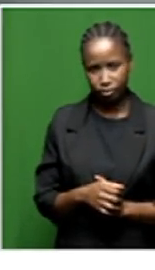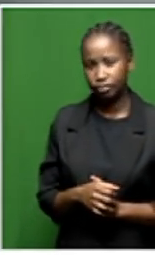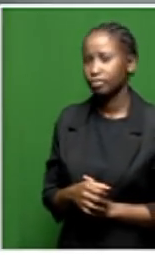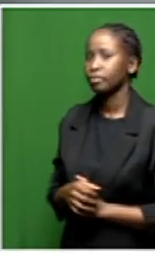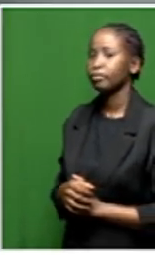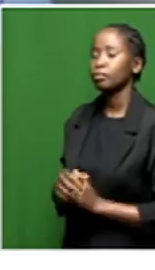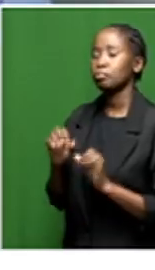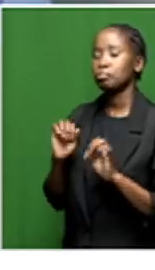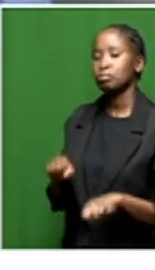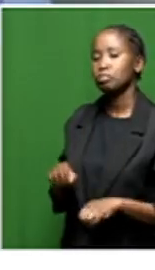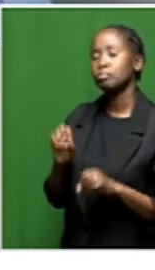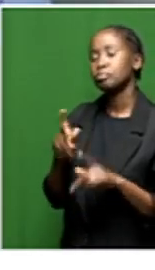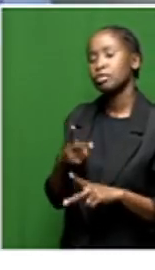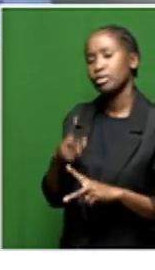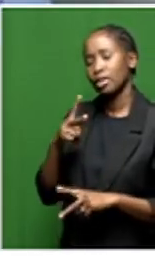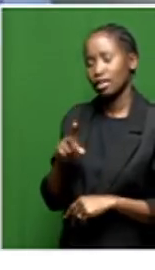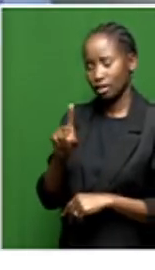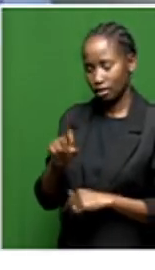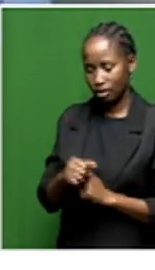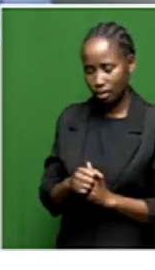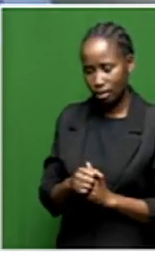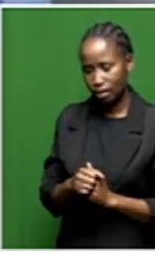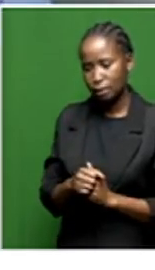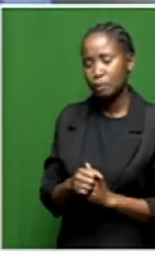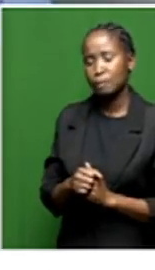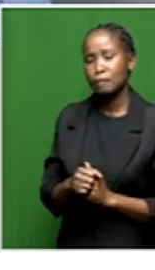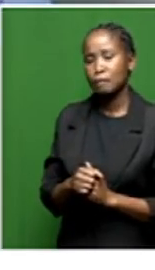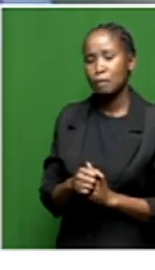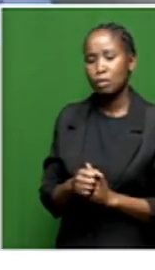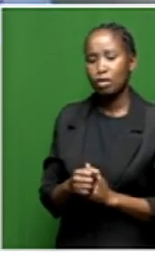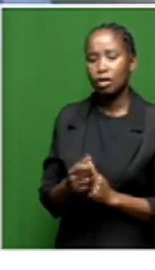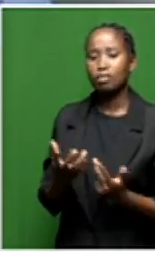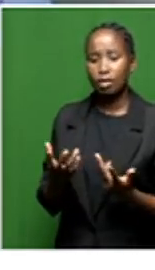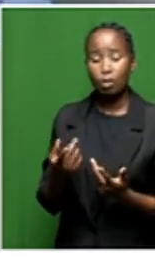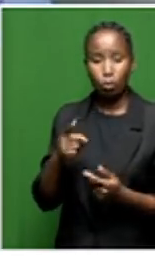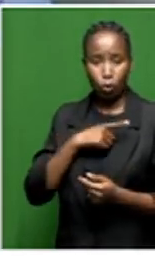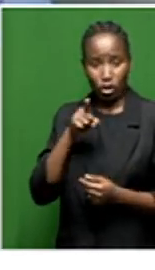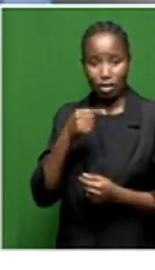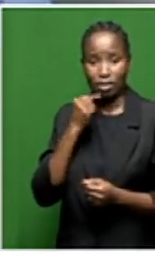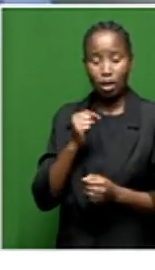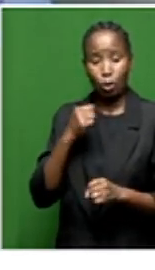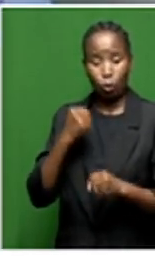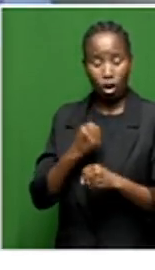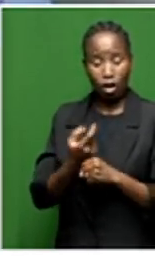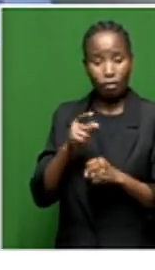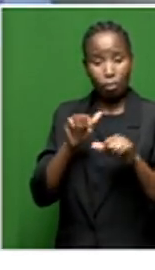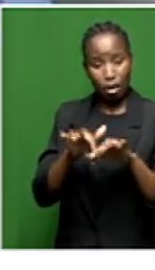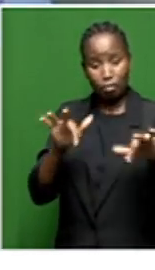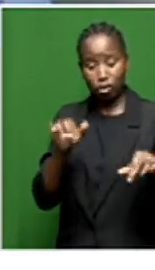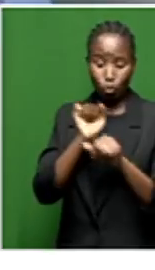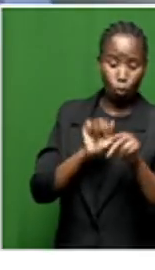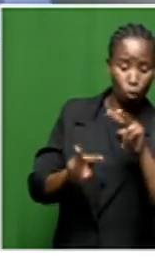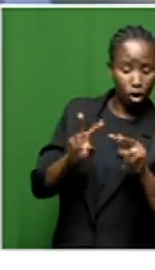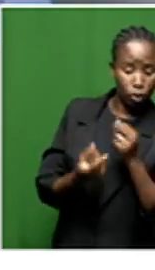And just finally, General Lebeya, just as a layperson in the public watching on and what's happening